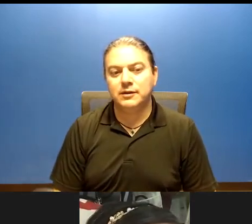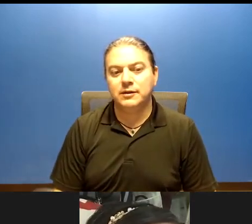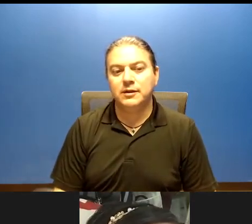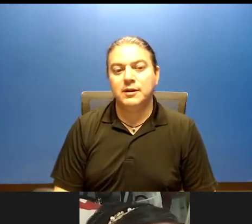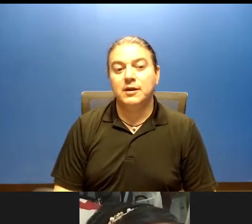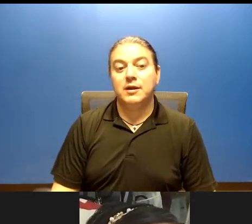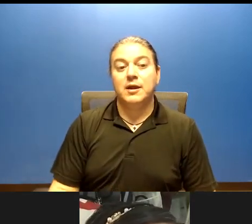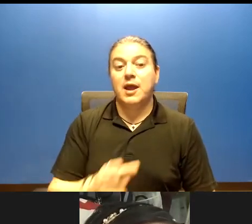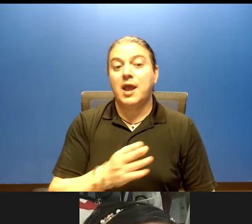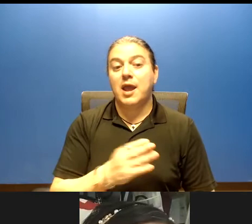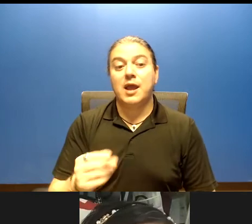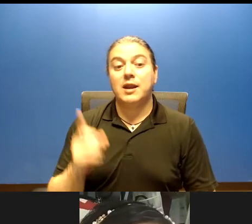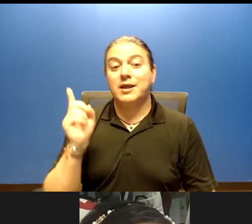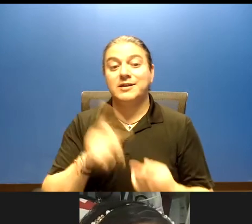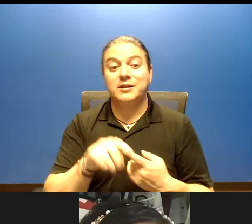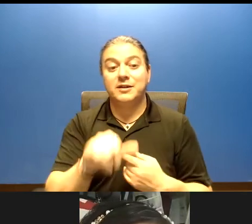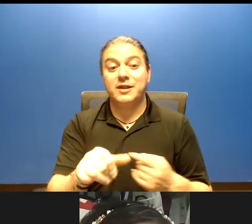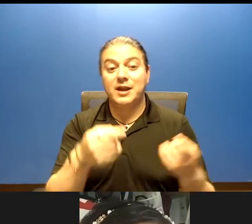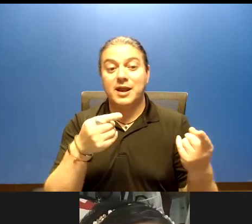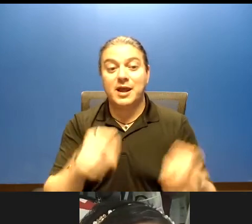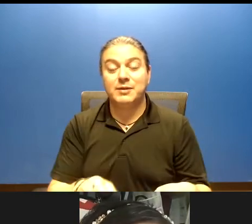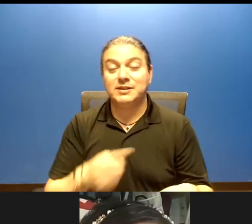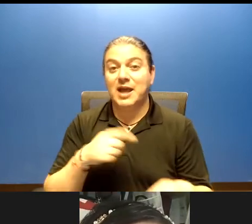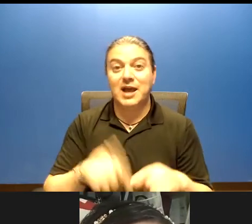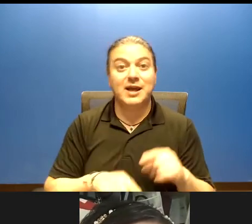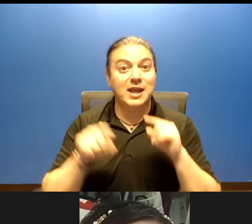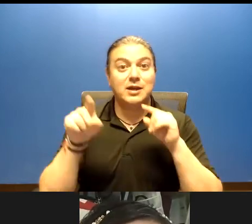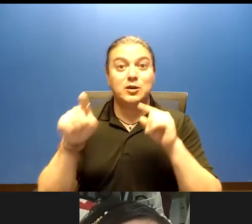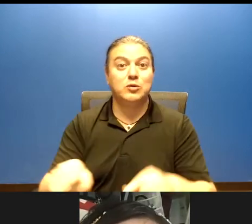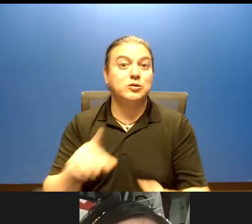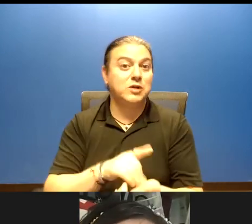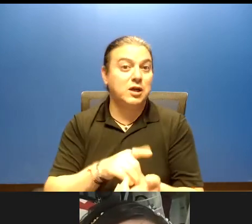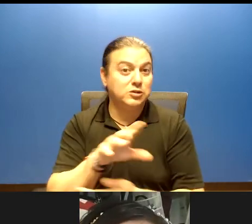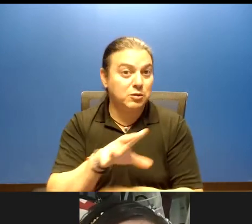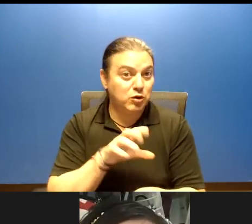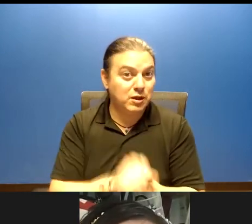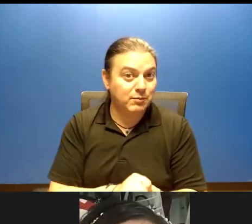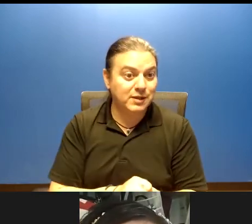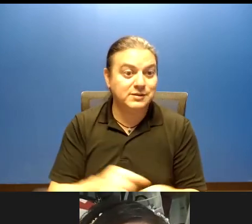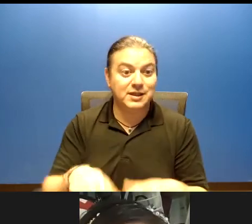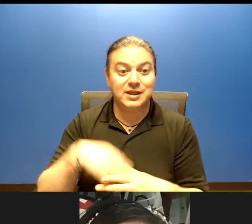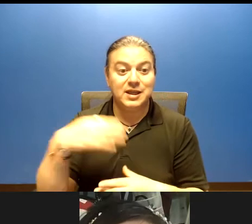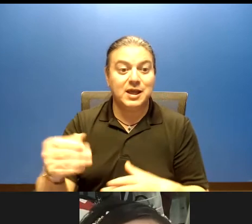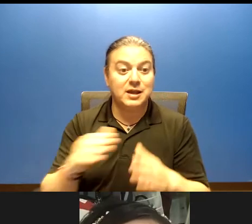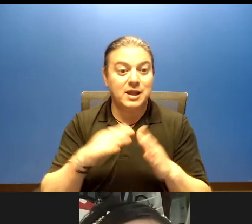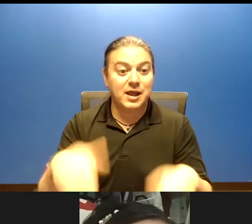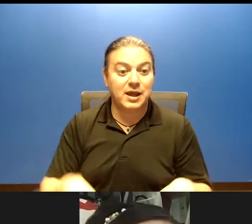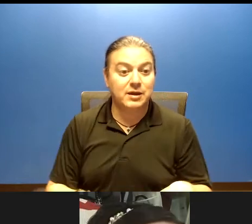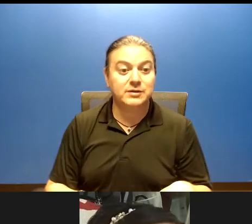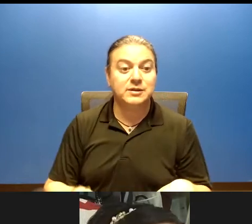Until that, I cannot go to my doctor's appointments to get out of the house, maybe hopefully get this removed, my feeding tube